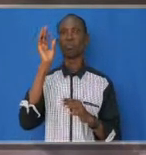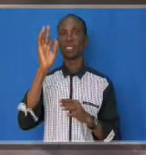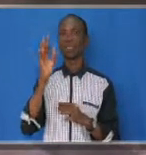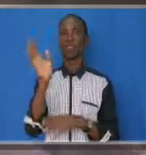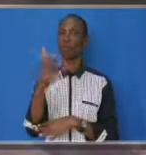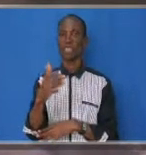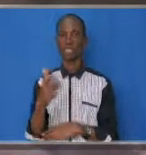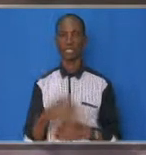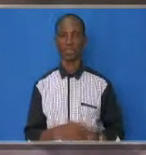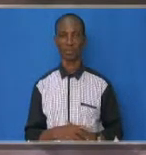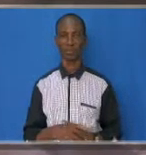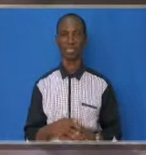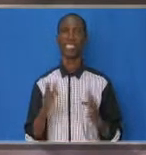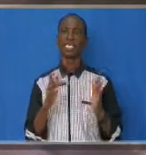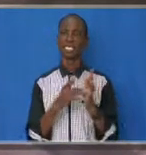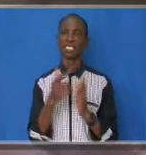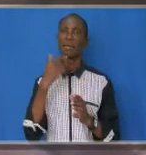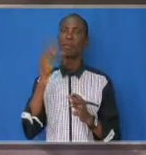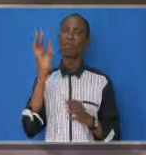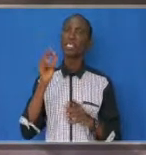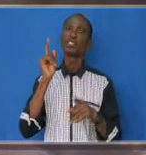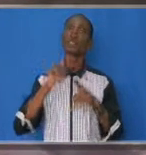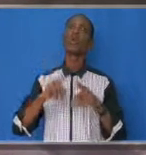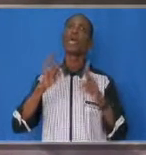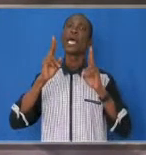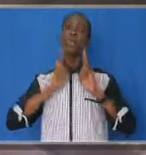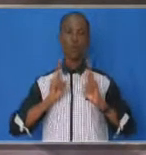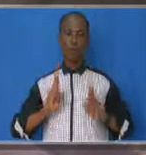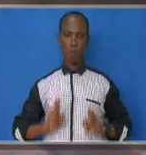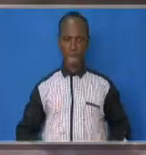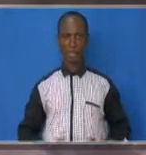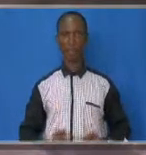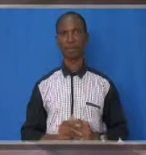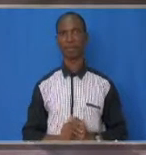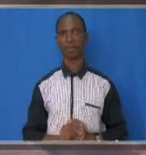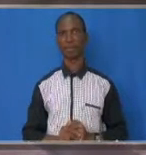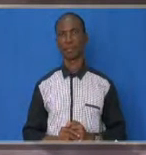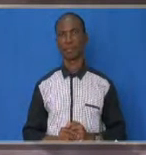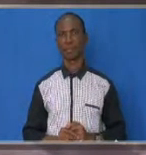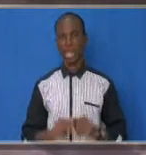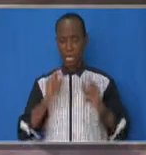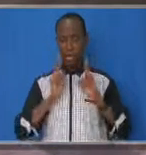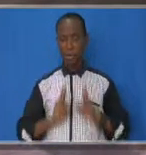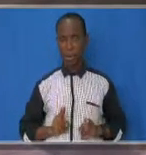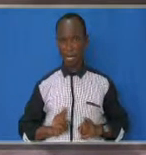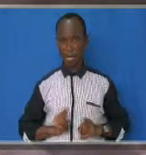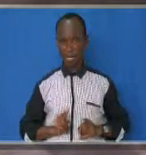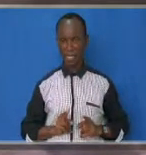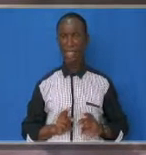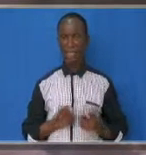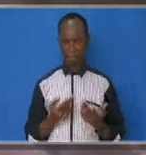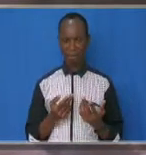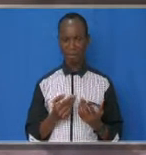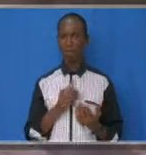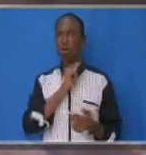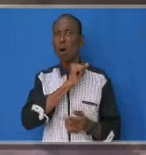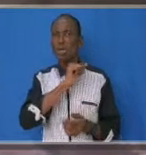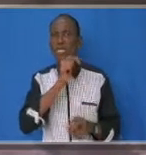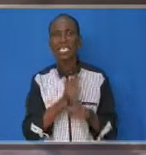ye dika kenka no obrofo kasemu na yewia ya hwe no wo chi kasemu nso